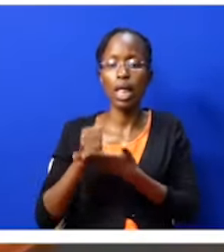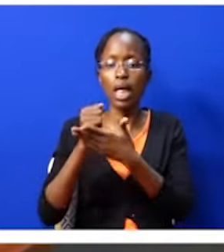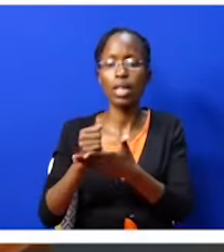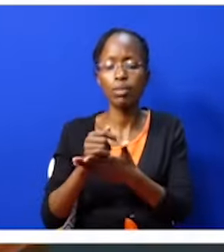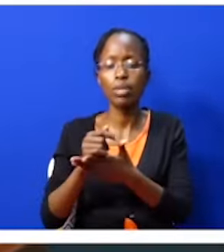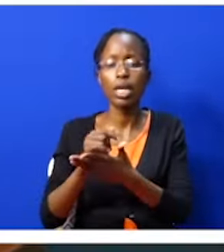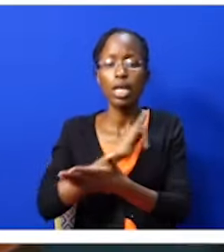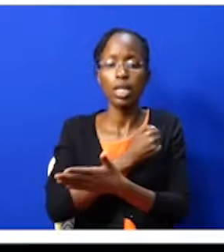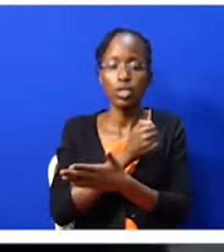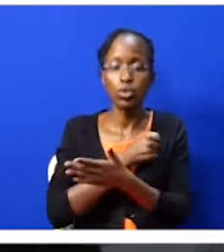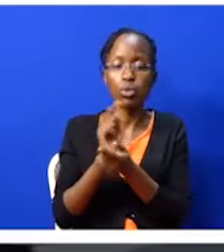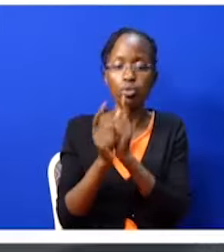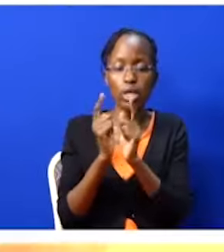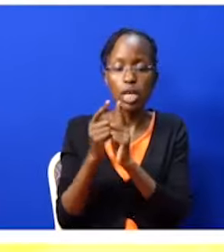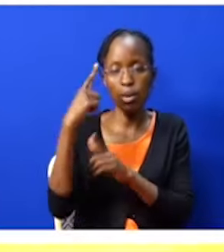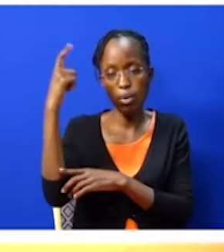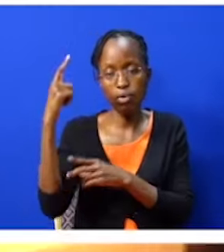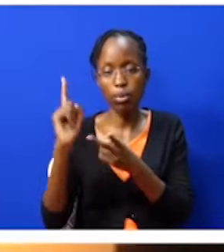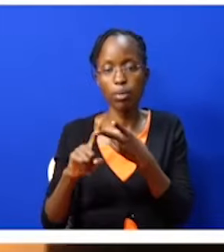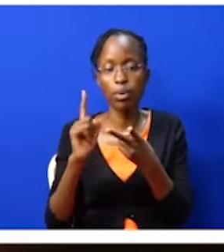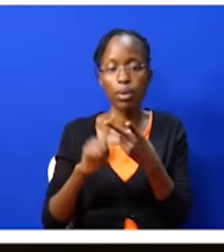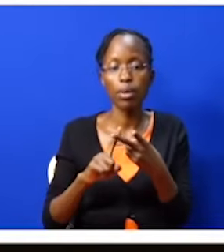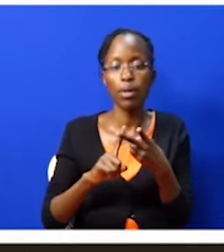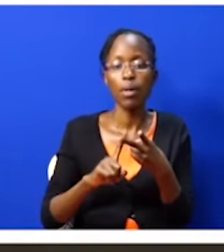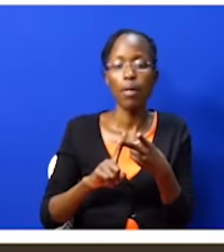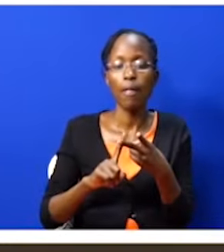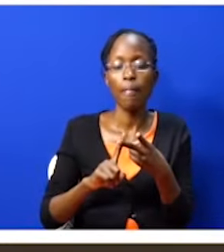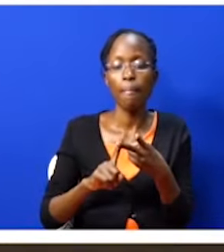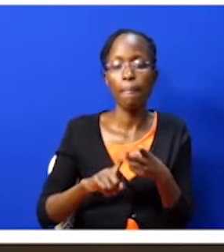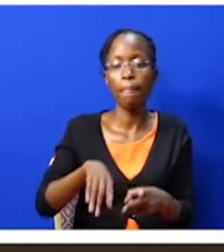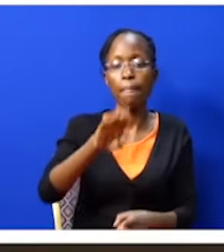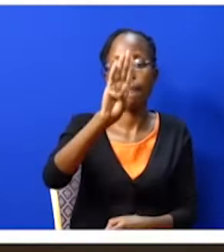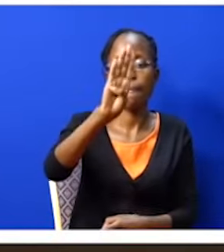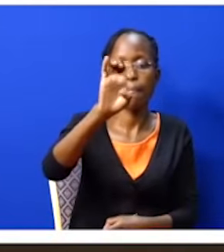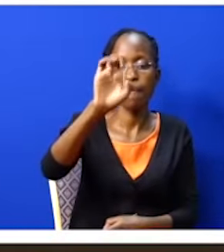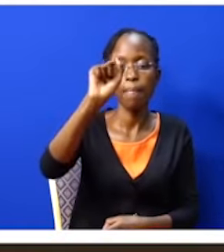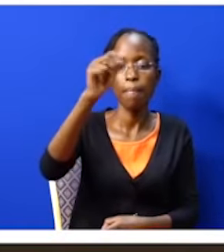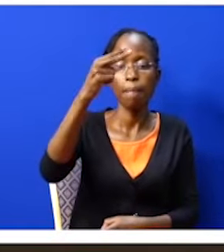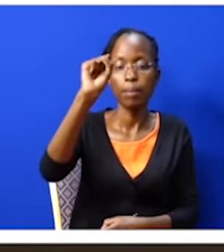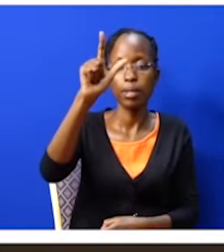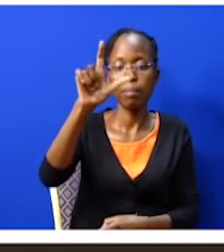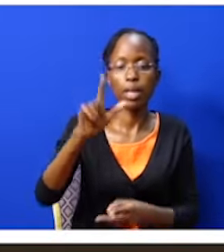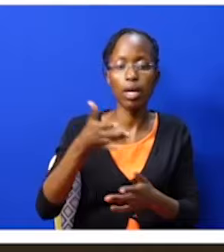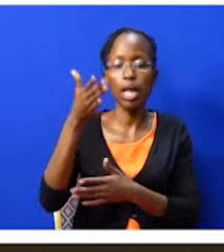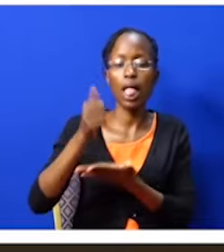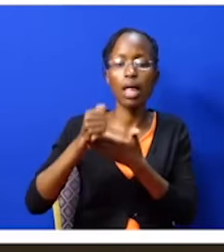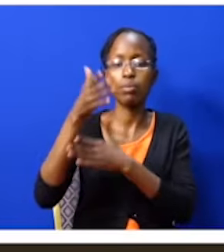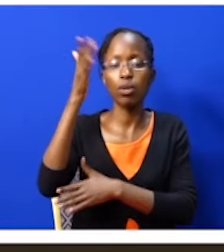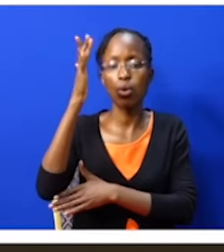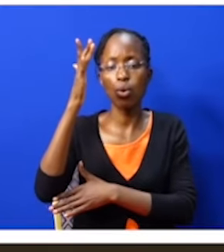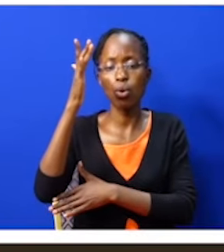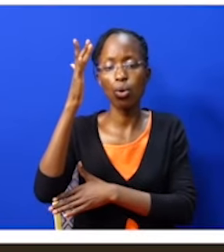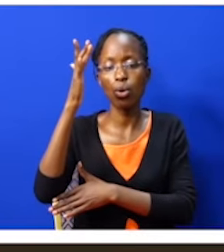and interpret dreams. And then it happens to this guy named Bezalel, and he's an artist. God's Spirit empowers him with wisdom and skills. He's